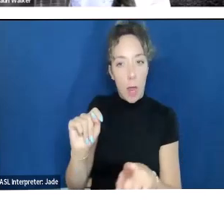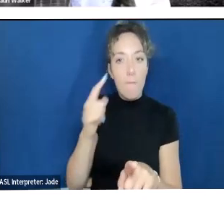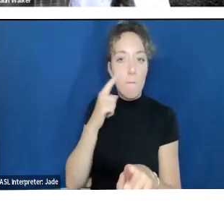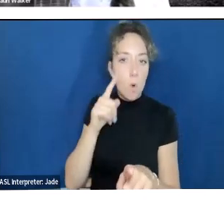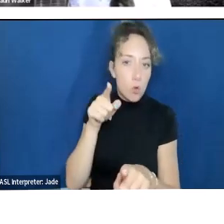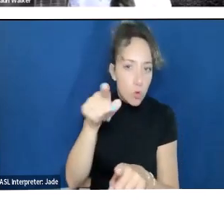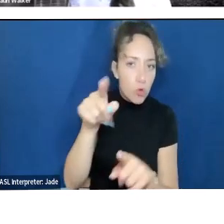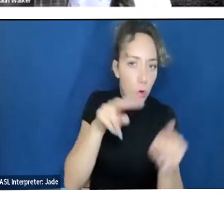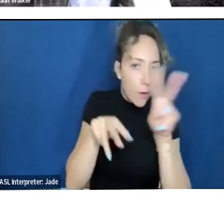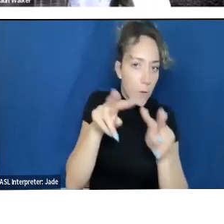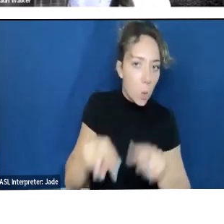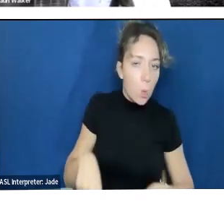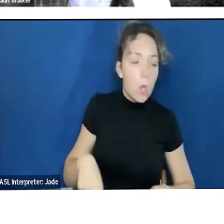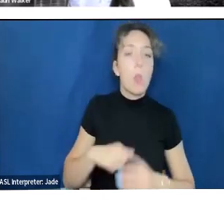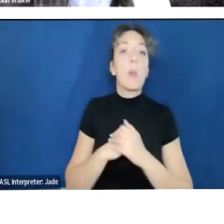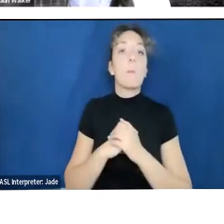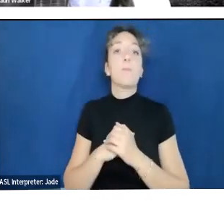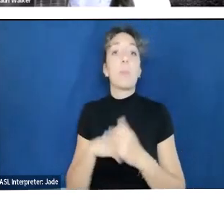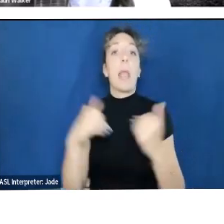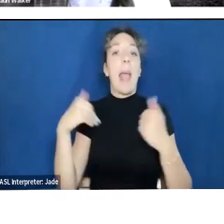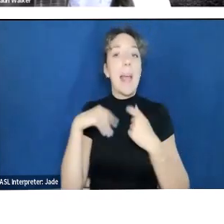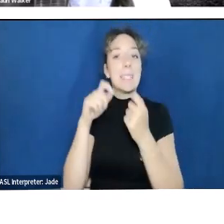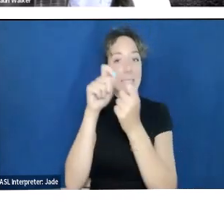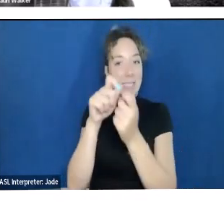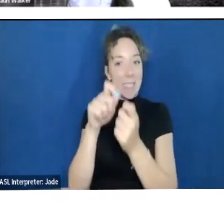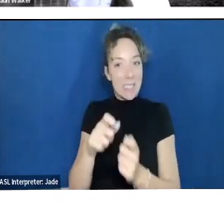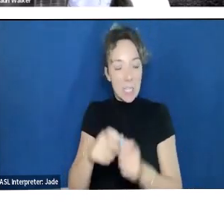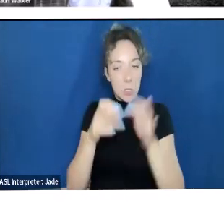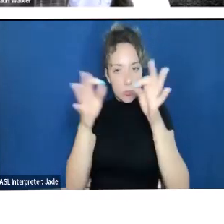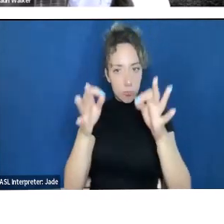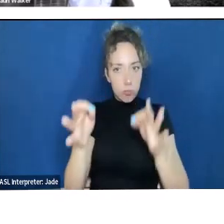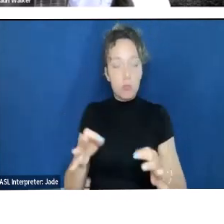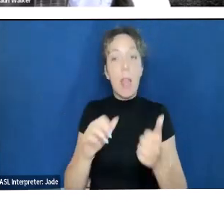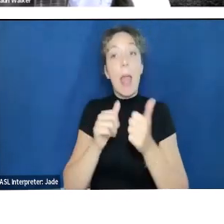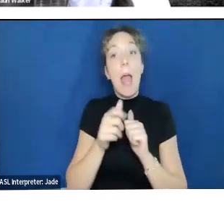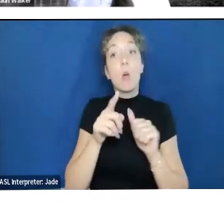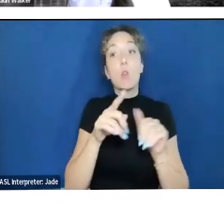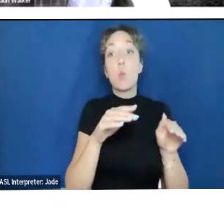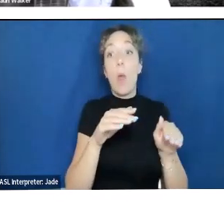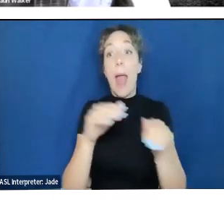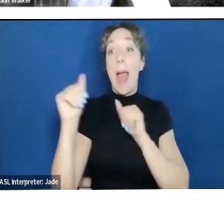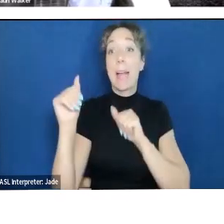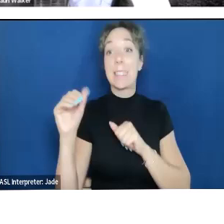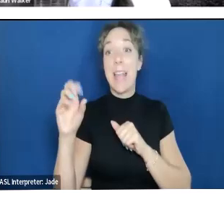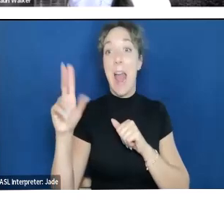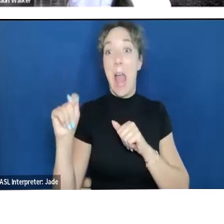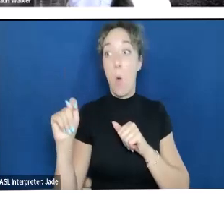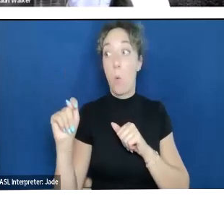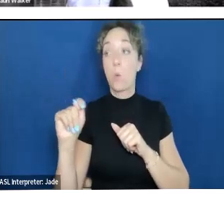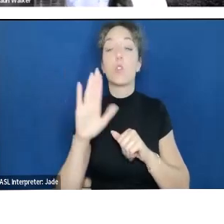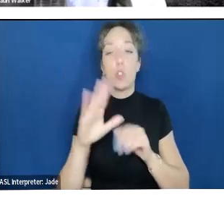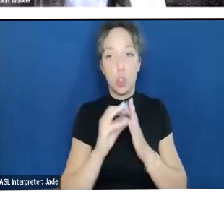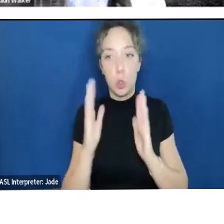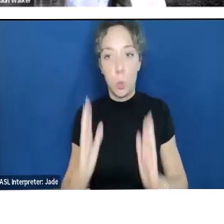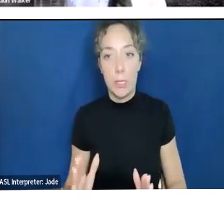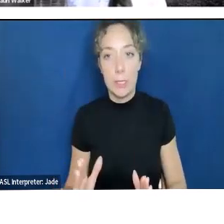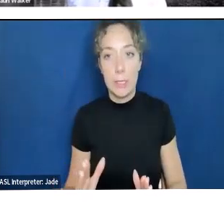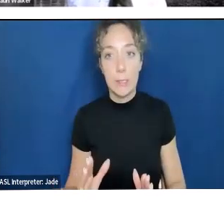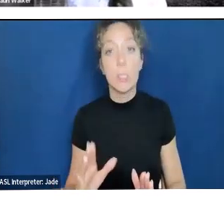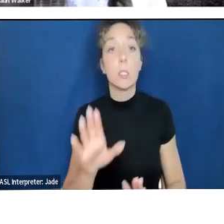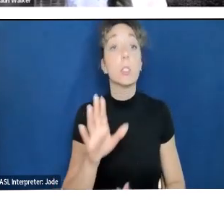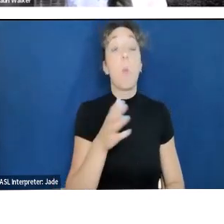review because it details out how to exit out your students. As a